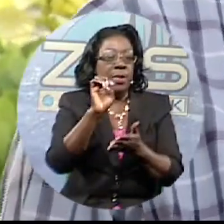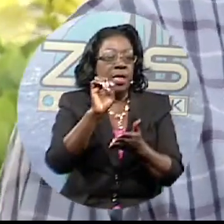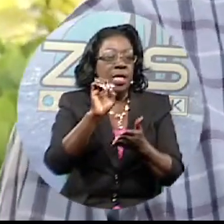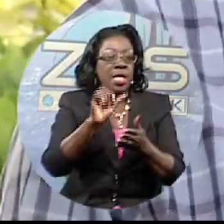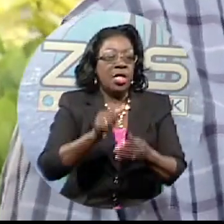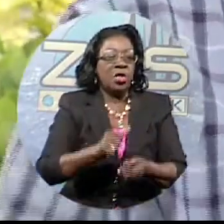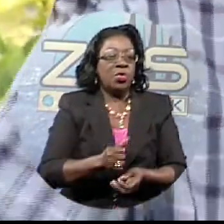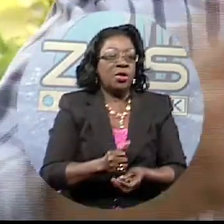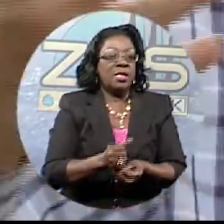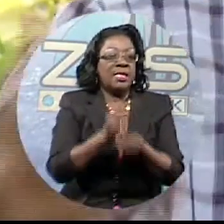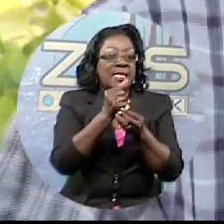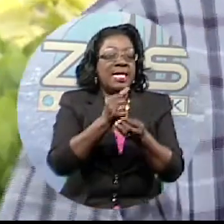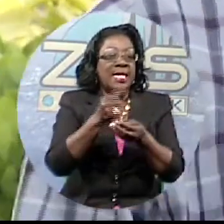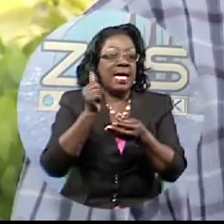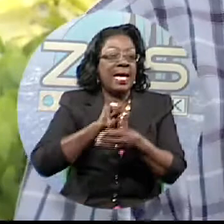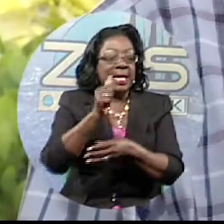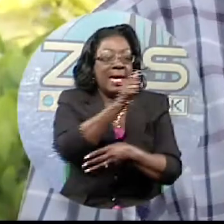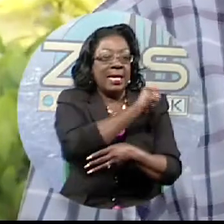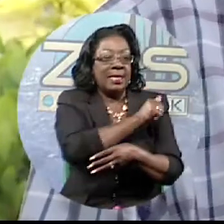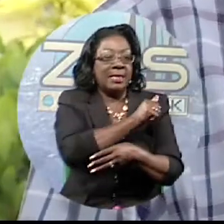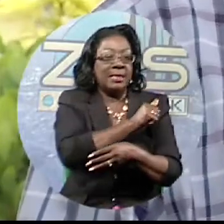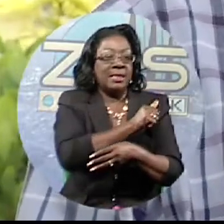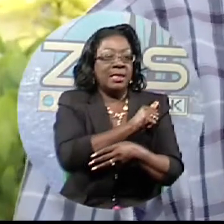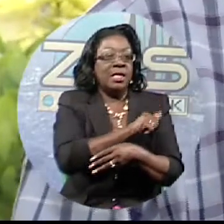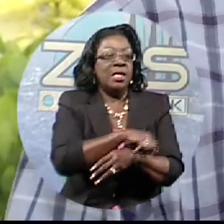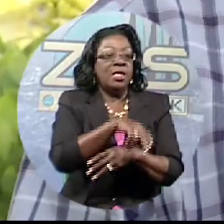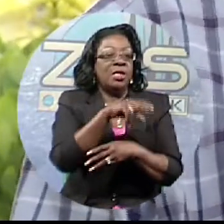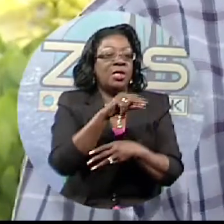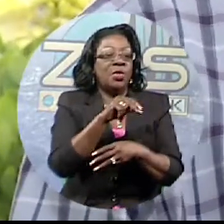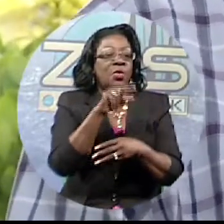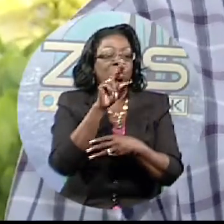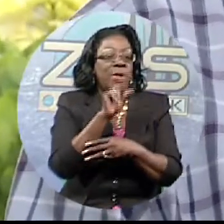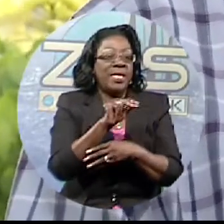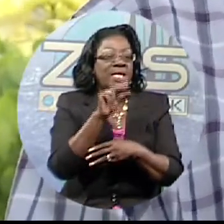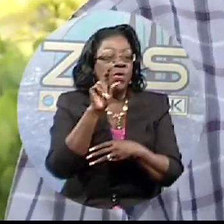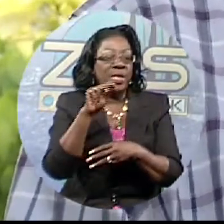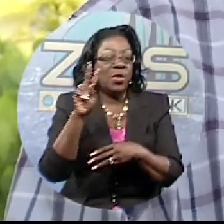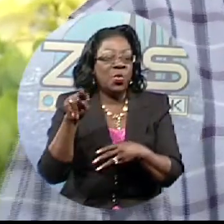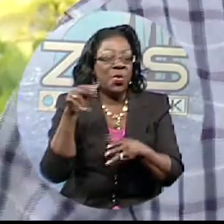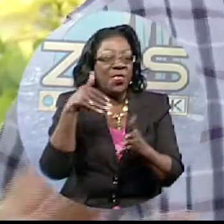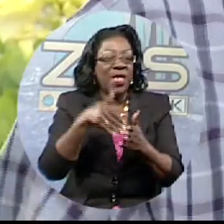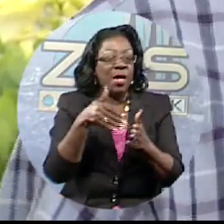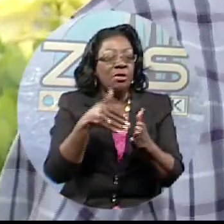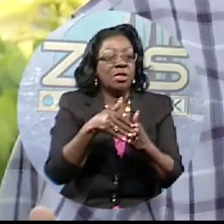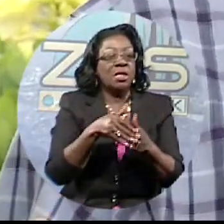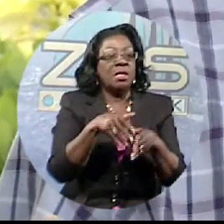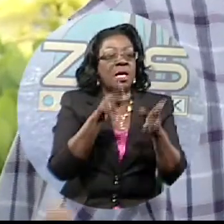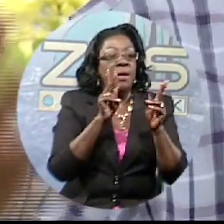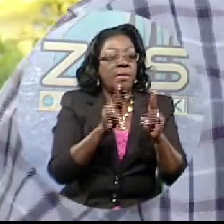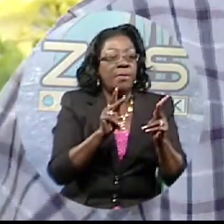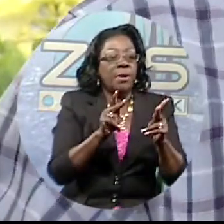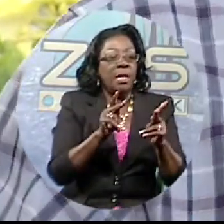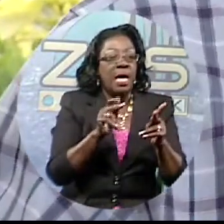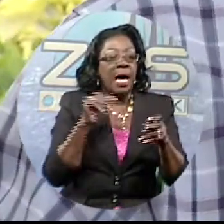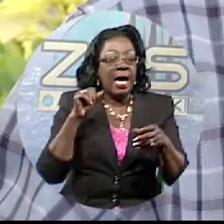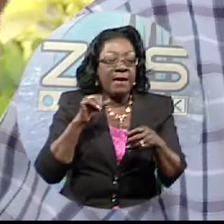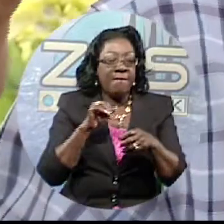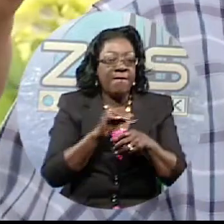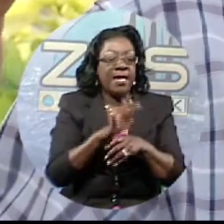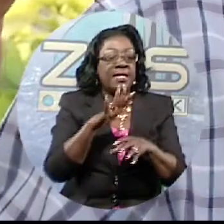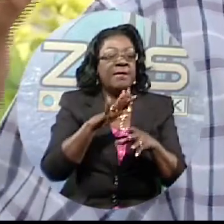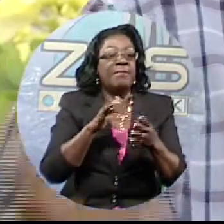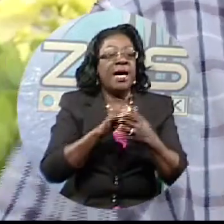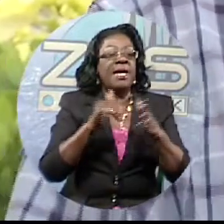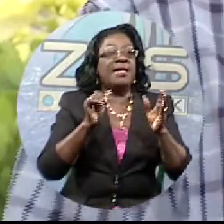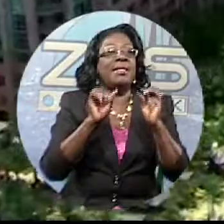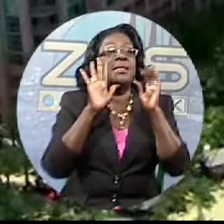in effect, nearly 22,000 people are affected by this amazing mythical